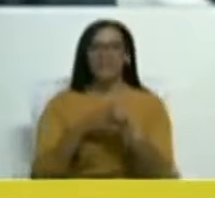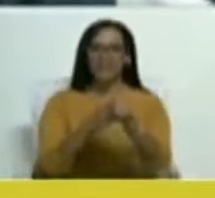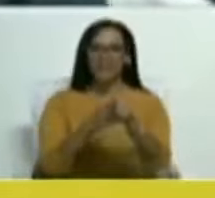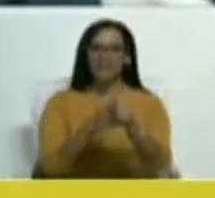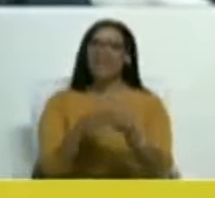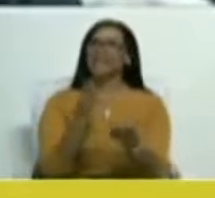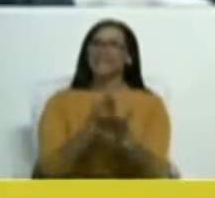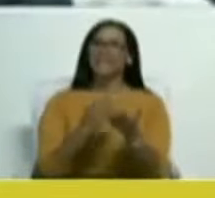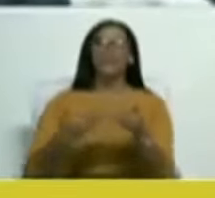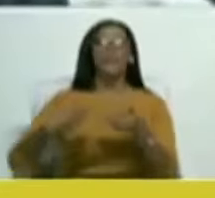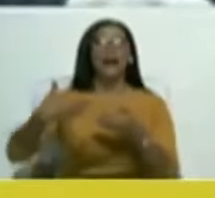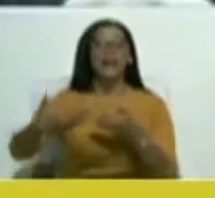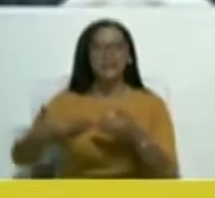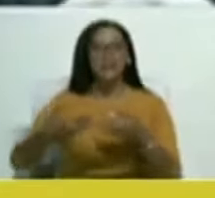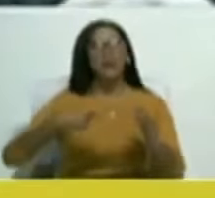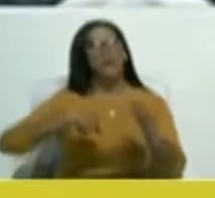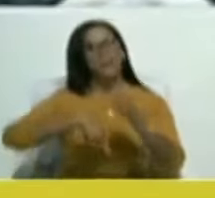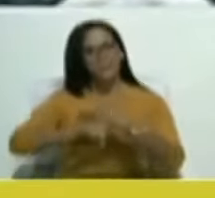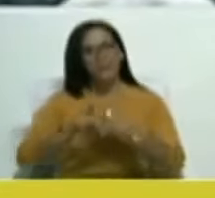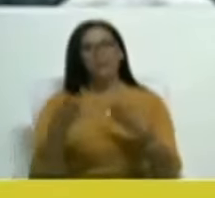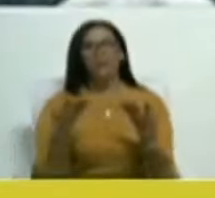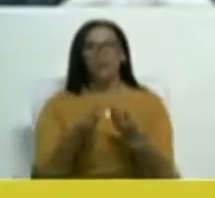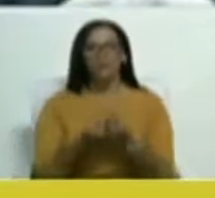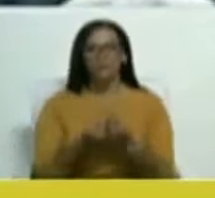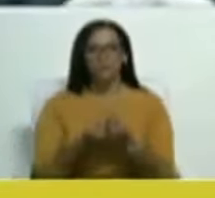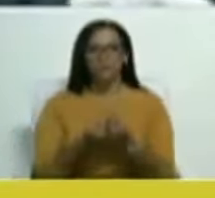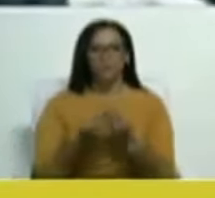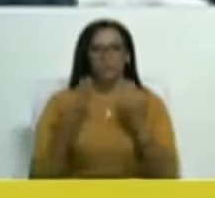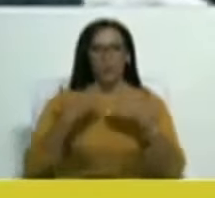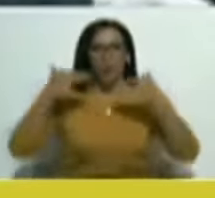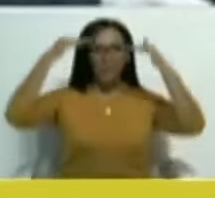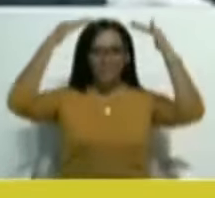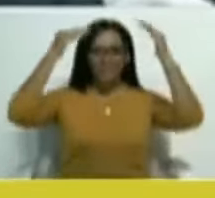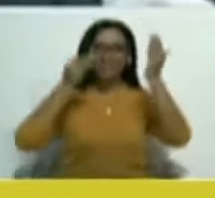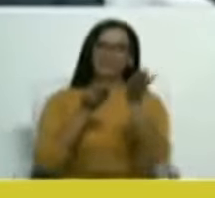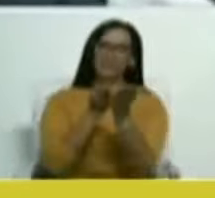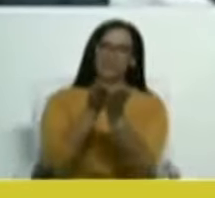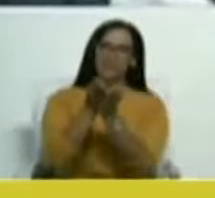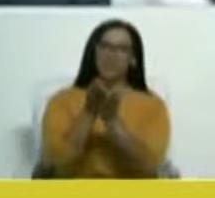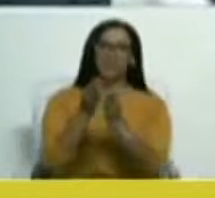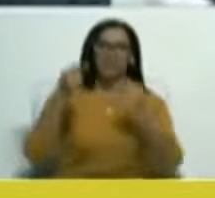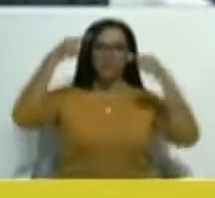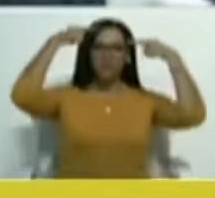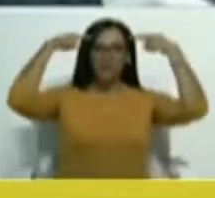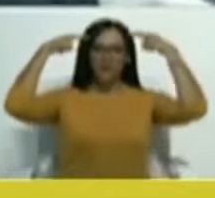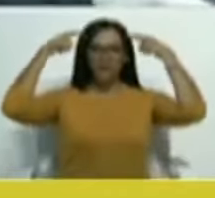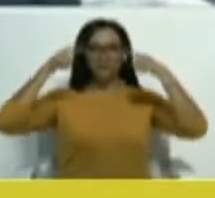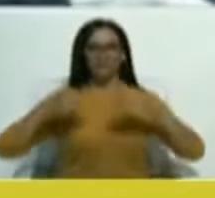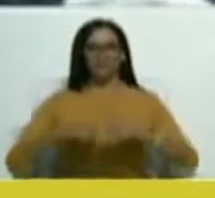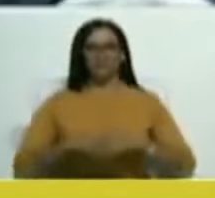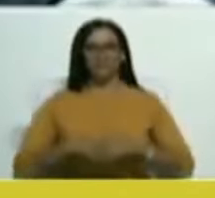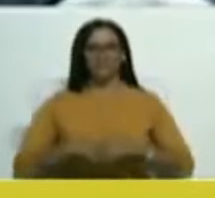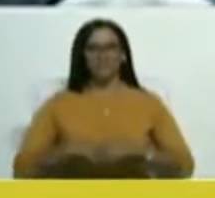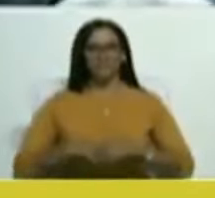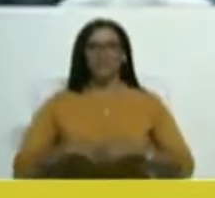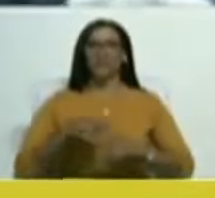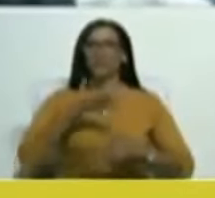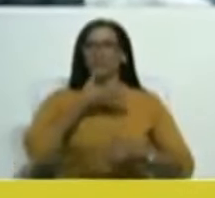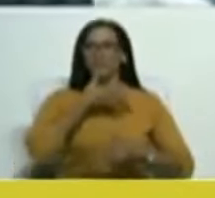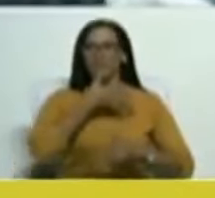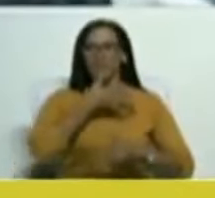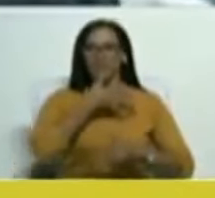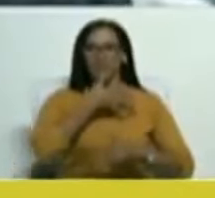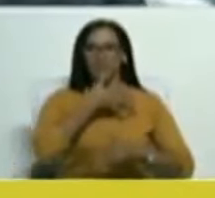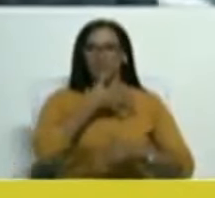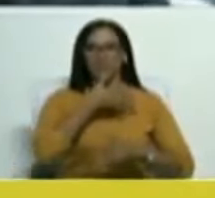the path of our heroes and marches, and always together with our eternal commander Hugo Chavez,